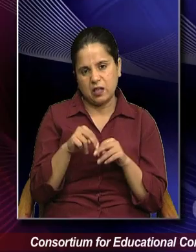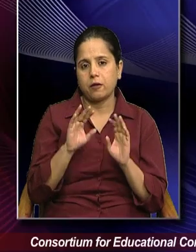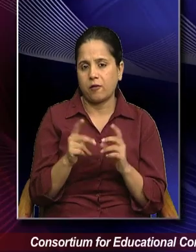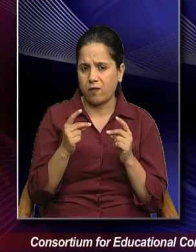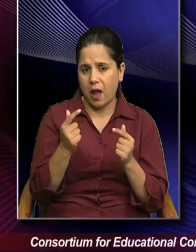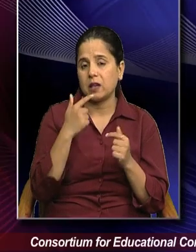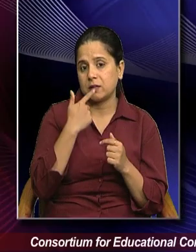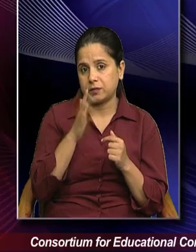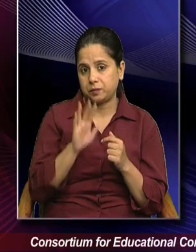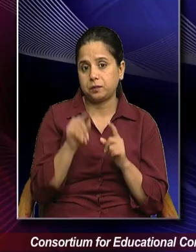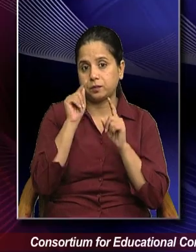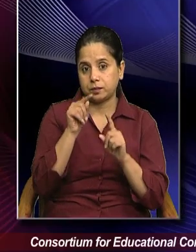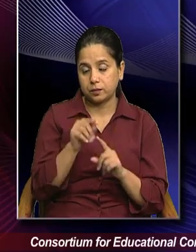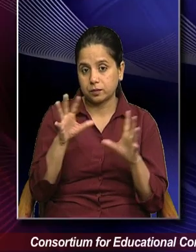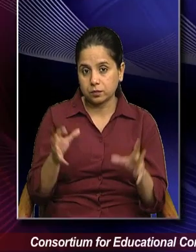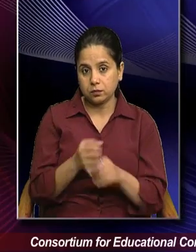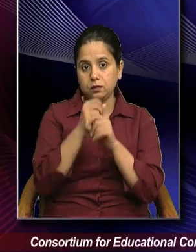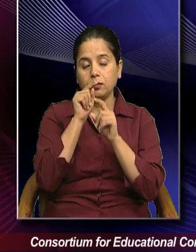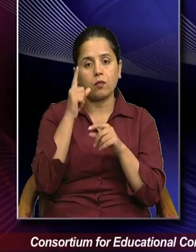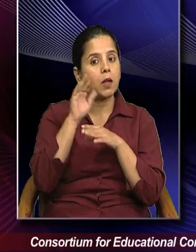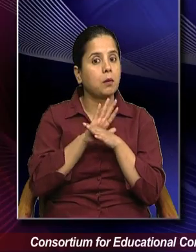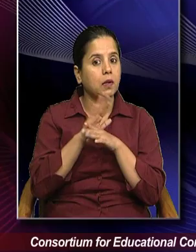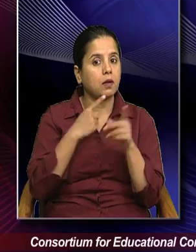quick to the point summary for busy